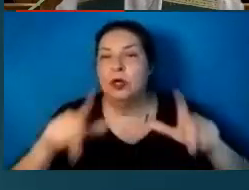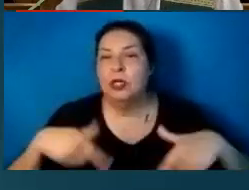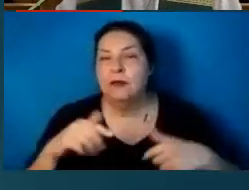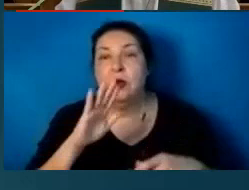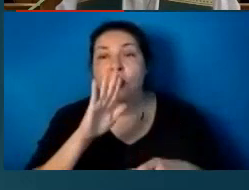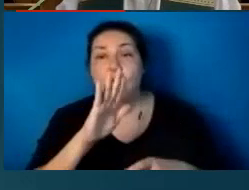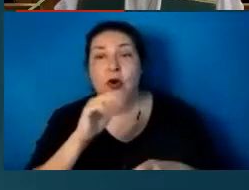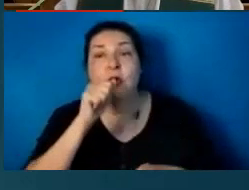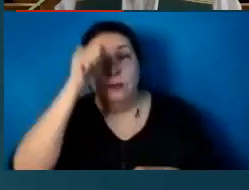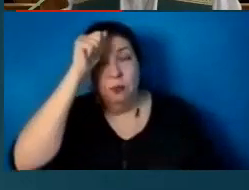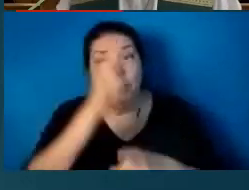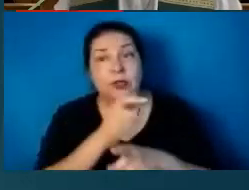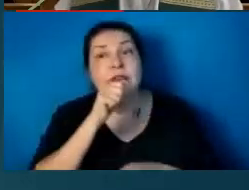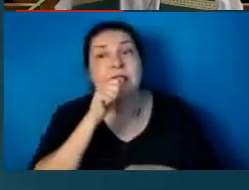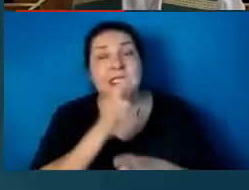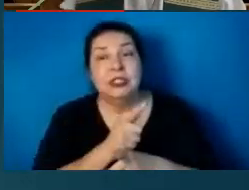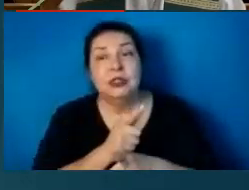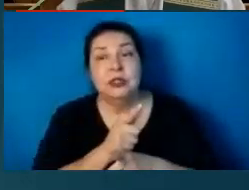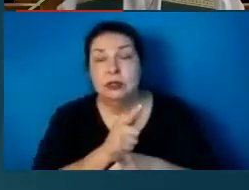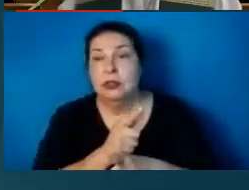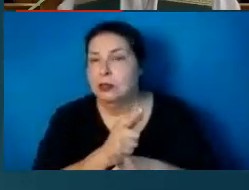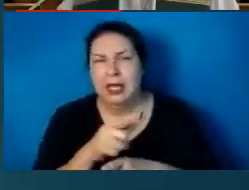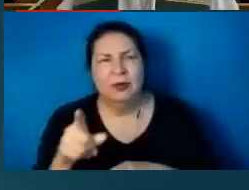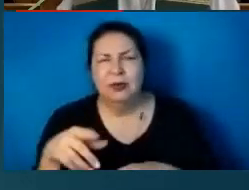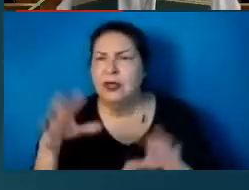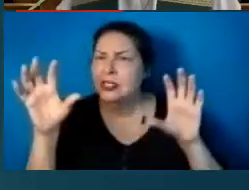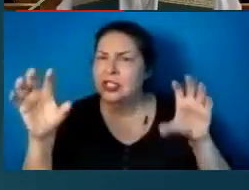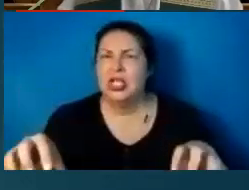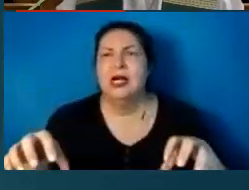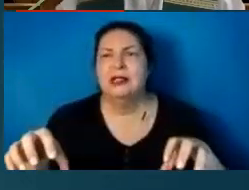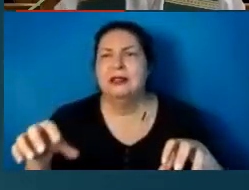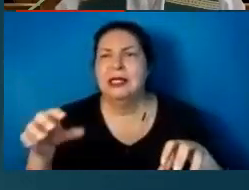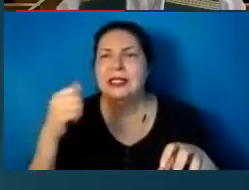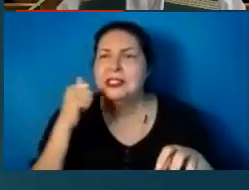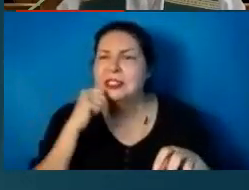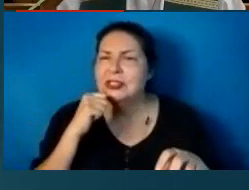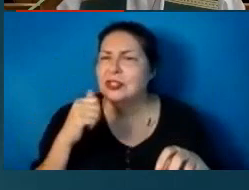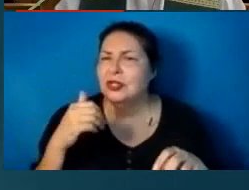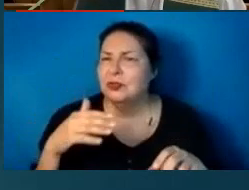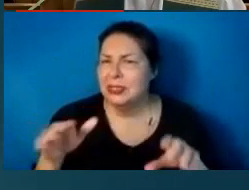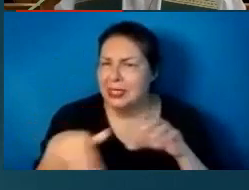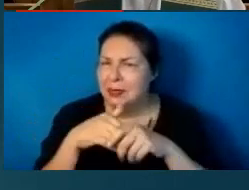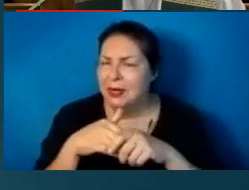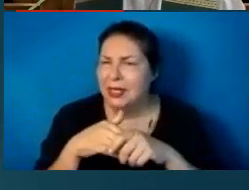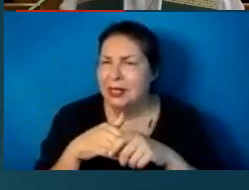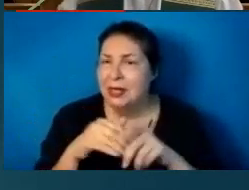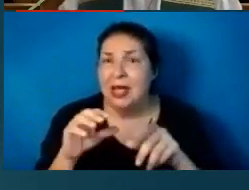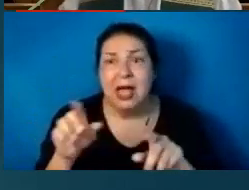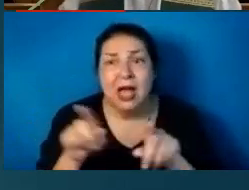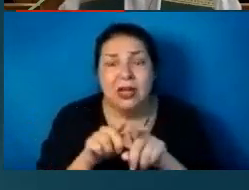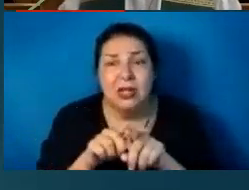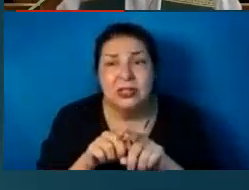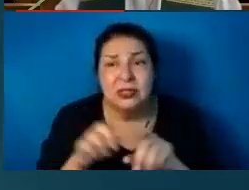were frankly flabbergasted that she was getting married at all. But then to get married in a